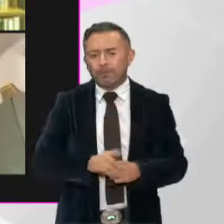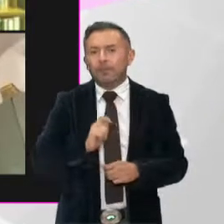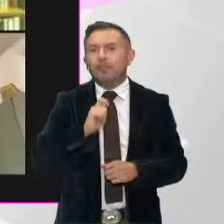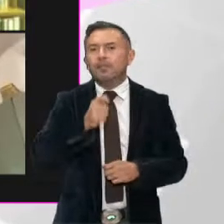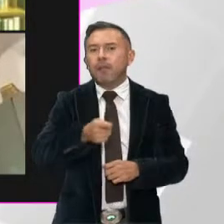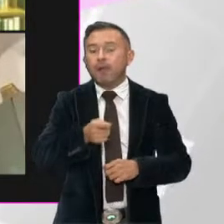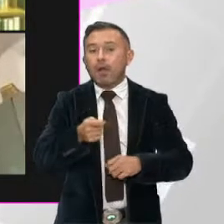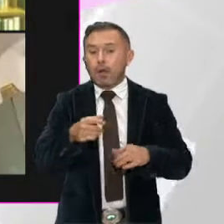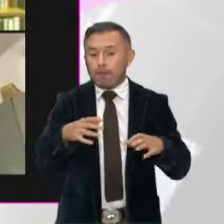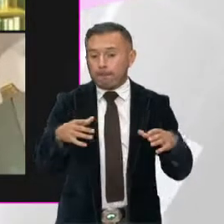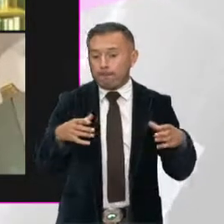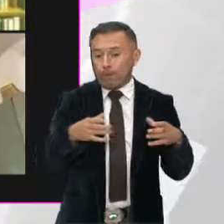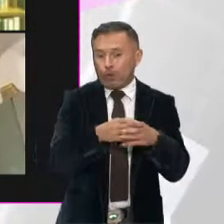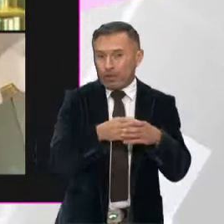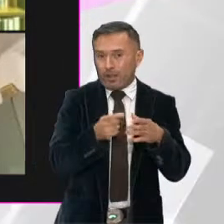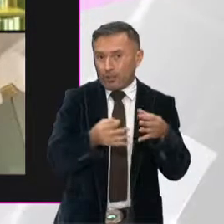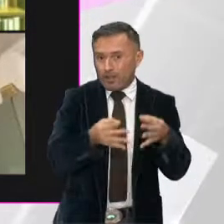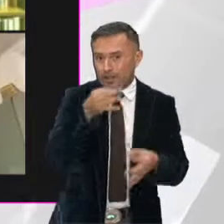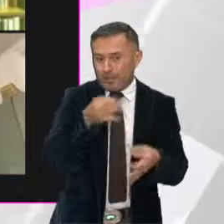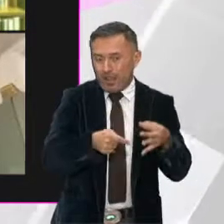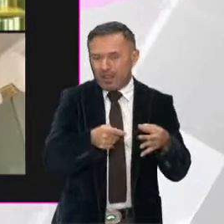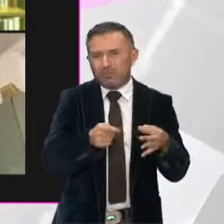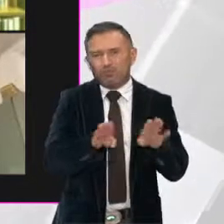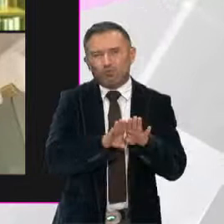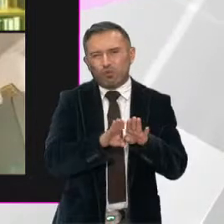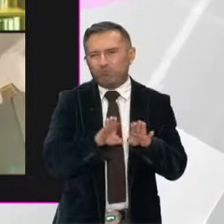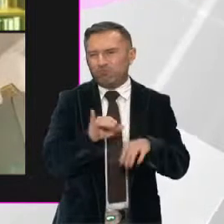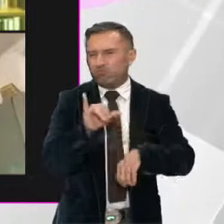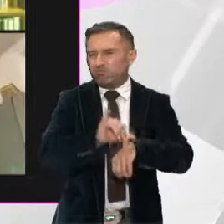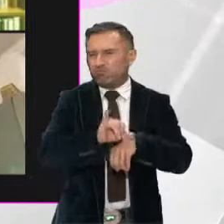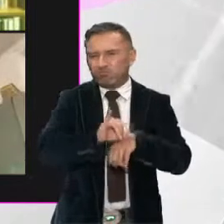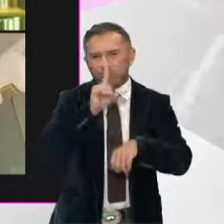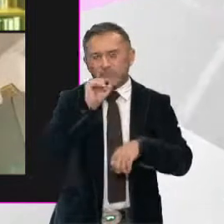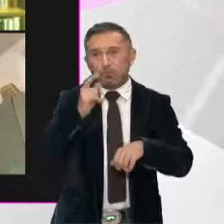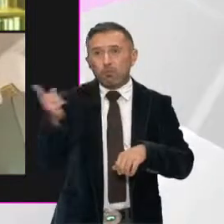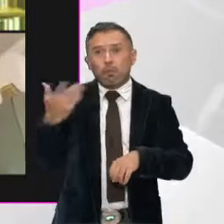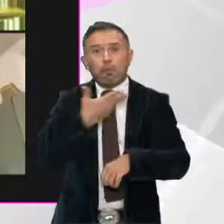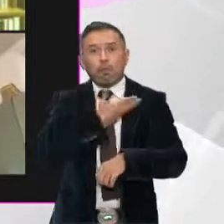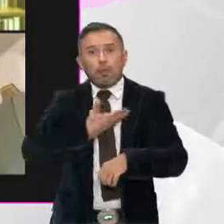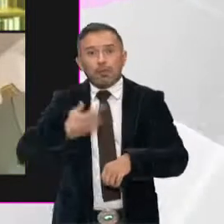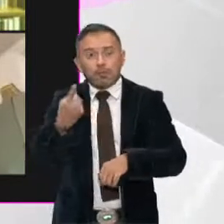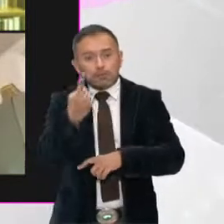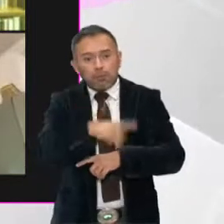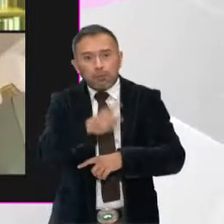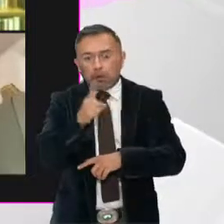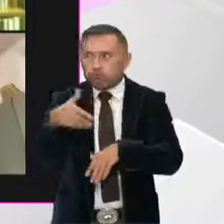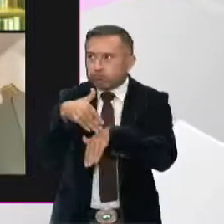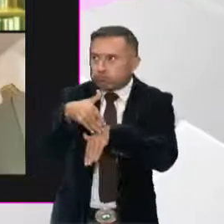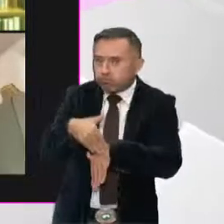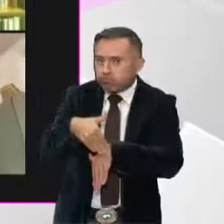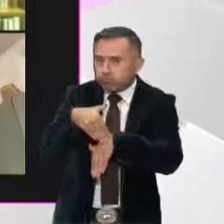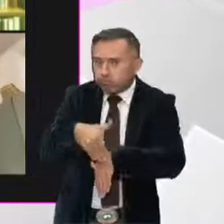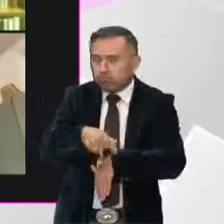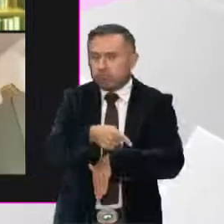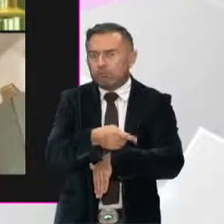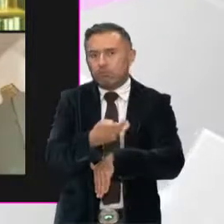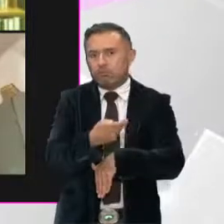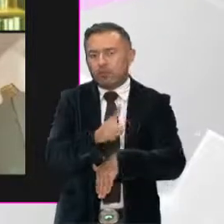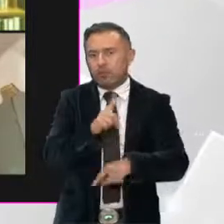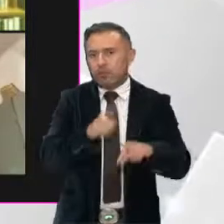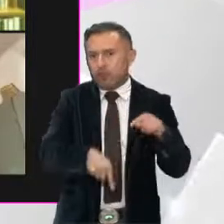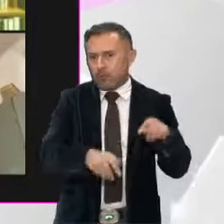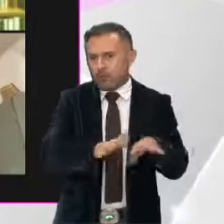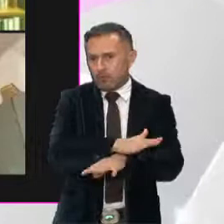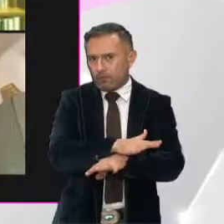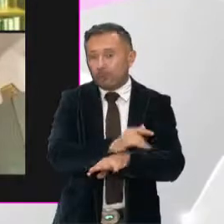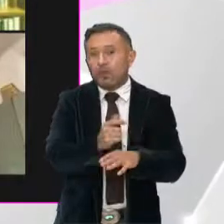powers of the branches, to eliminate the judicial power, which depends on the orders of the